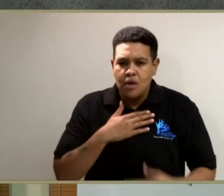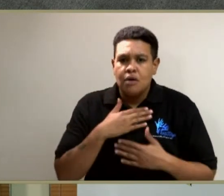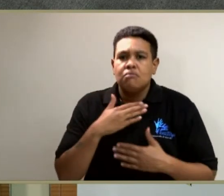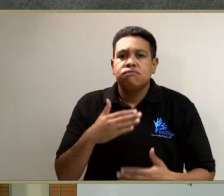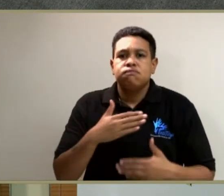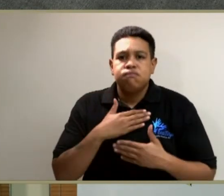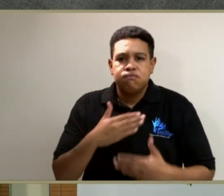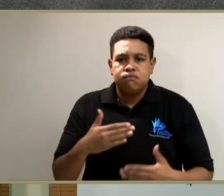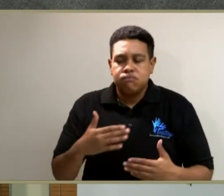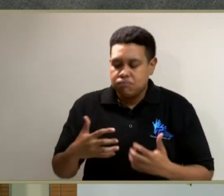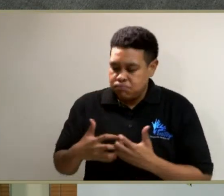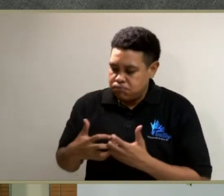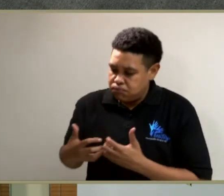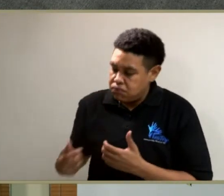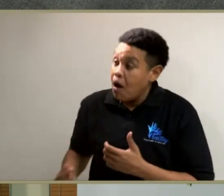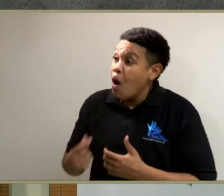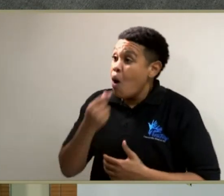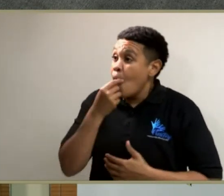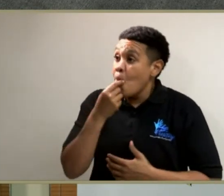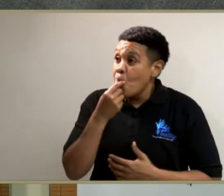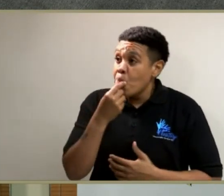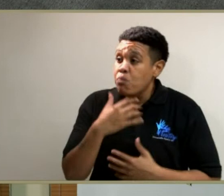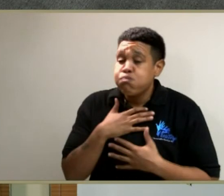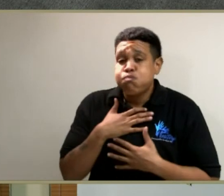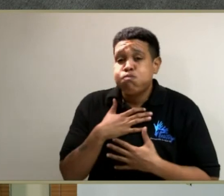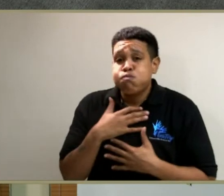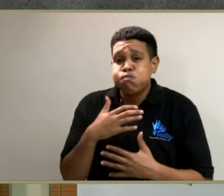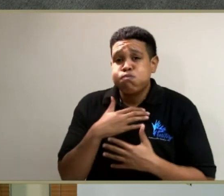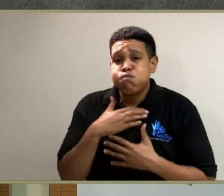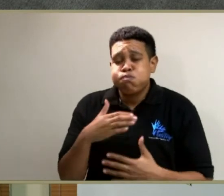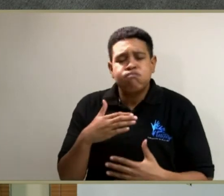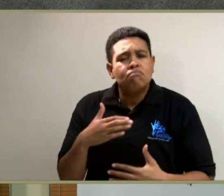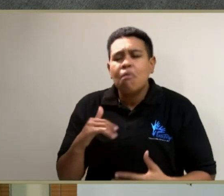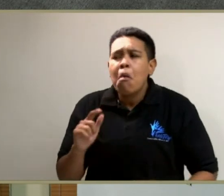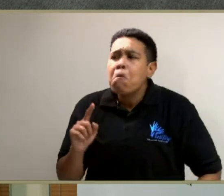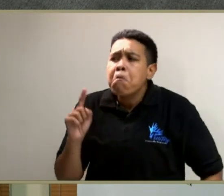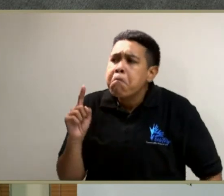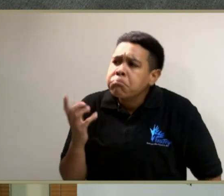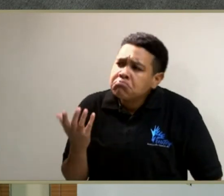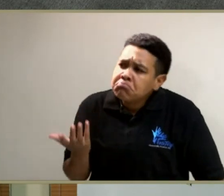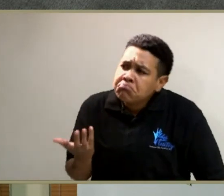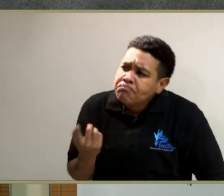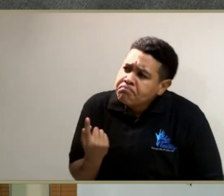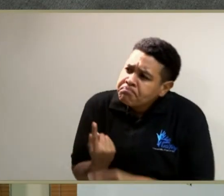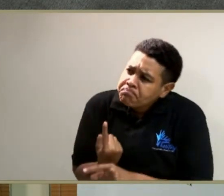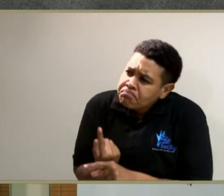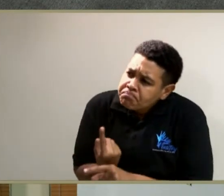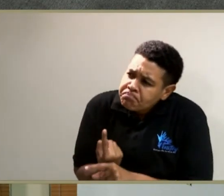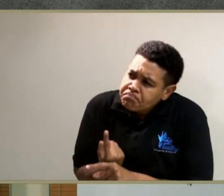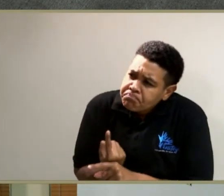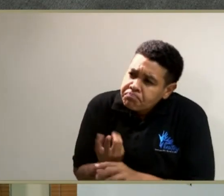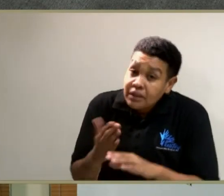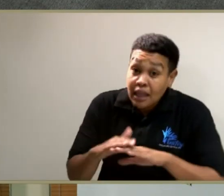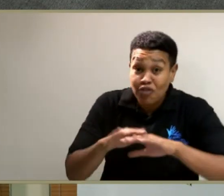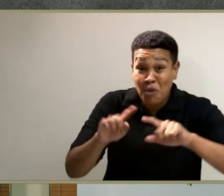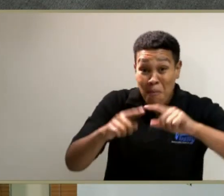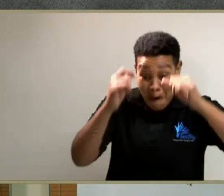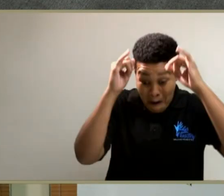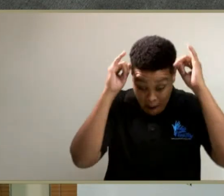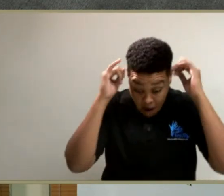up significantly over the last couple of weeks. Yes, we are seeing a slight increase, but not significantly